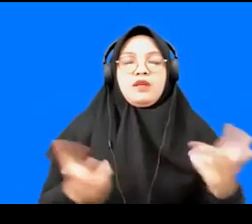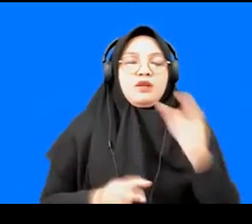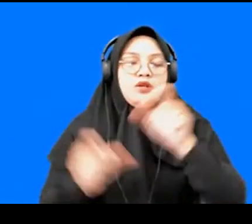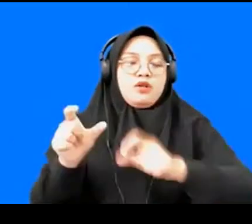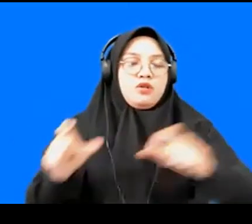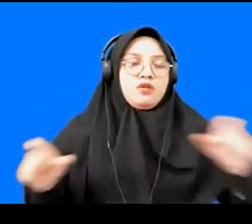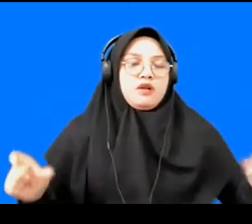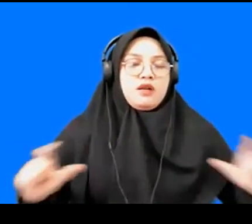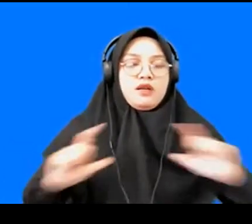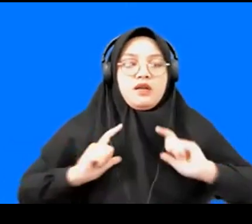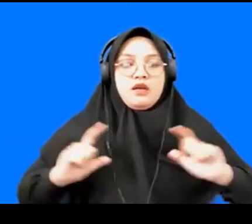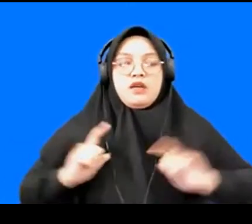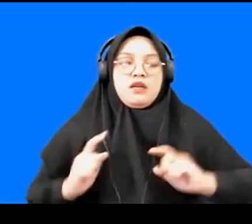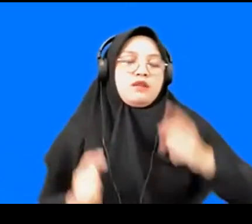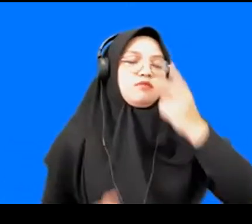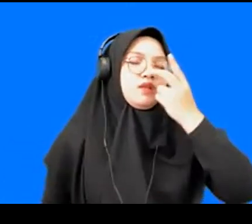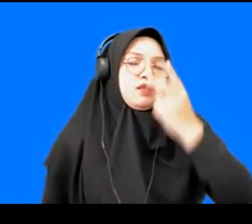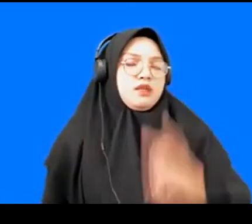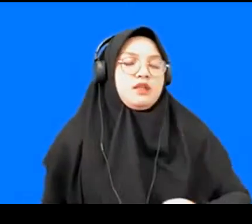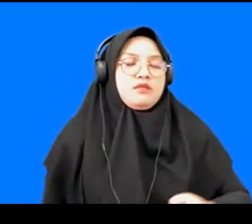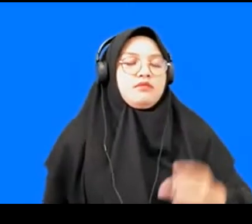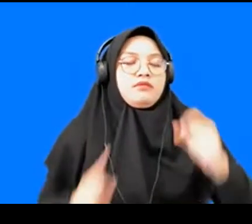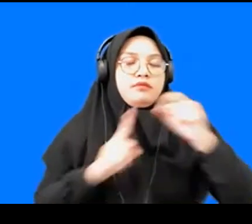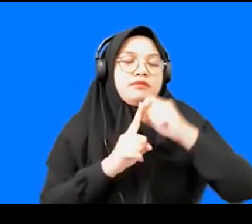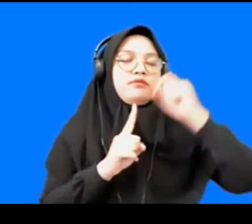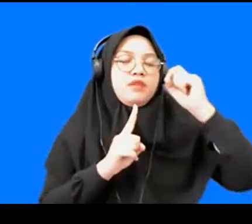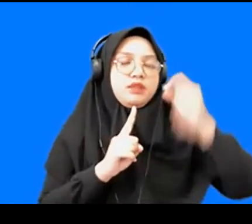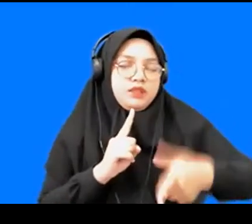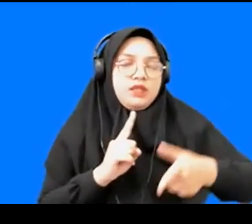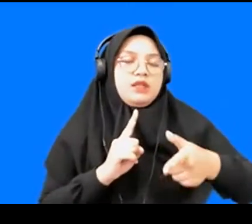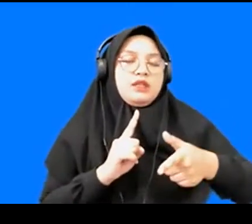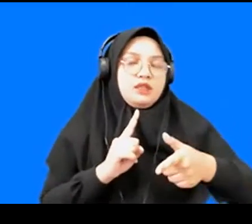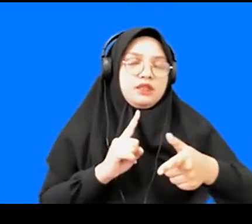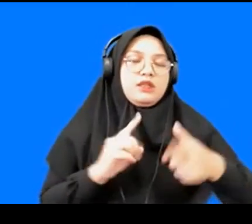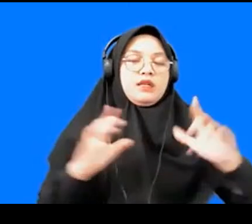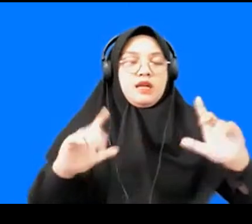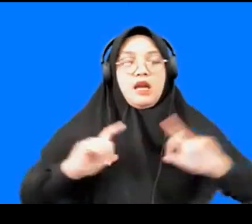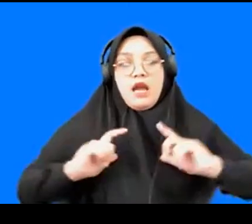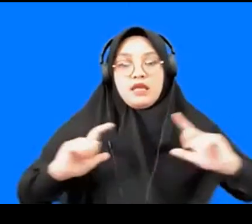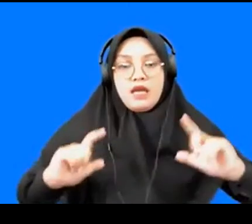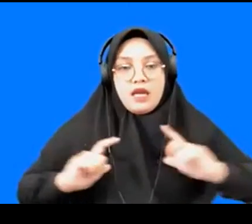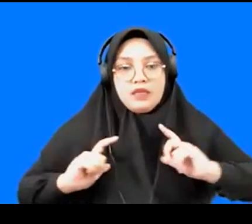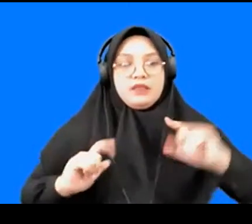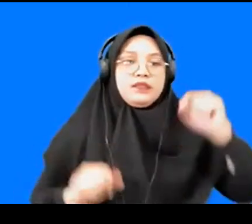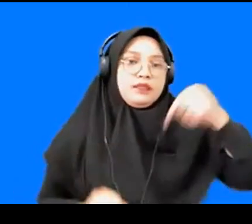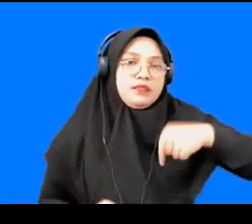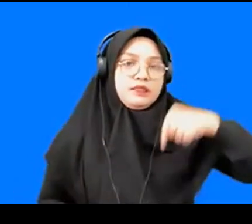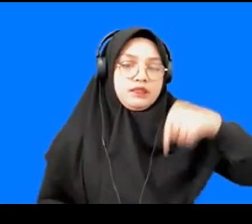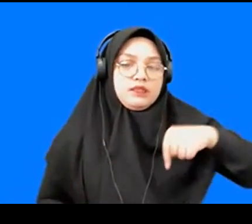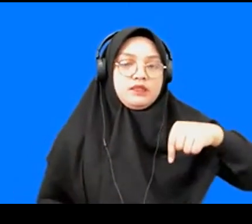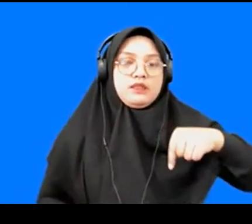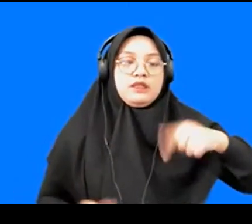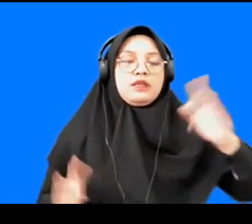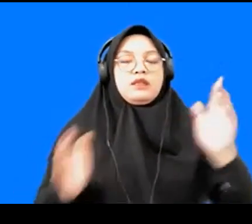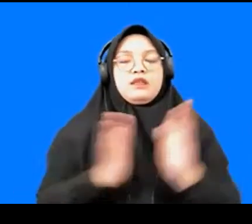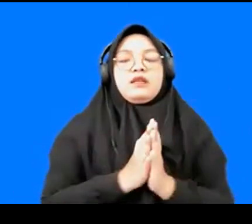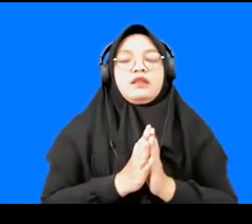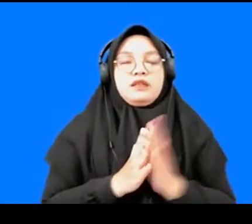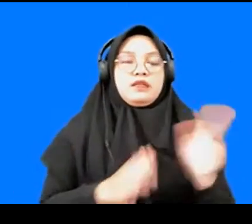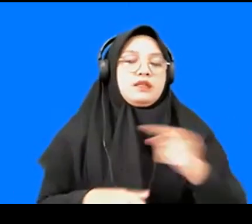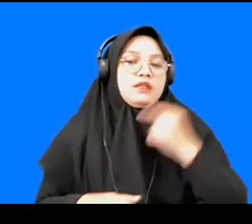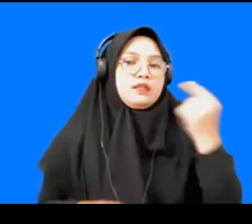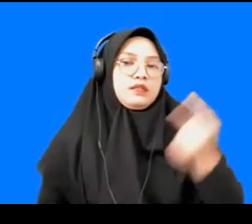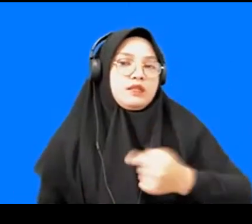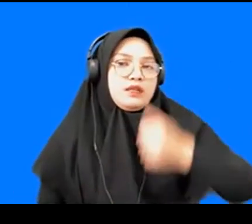time is ripe for pushing on all fronts on a wealth tax and we can get somewhere.